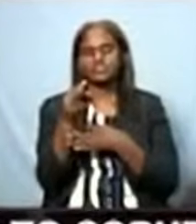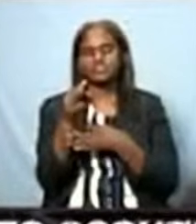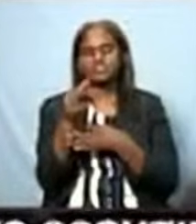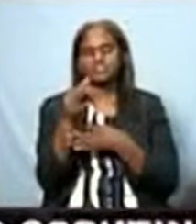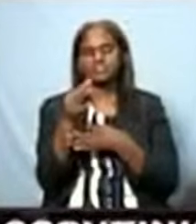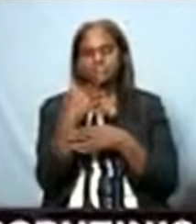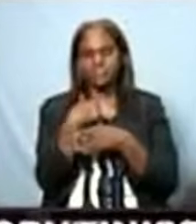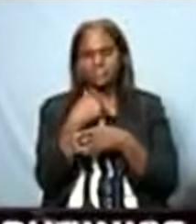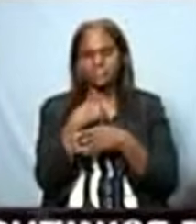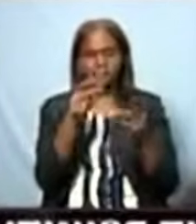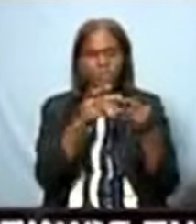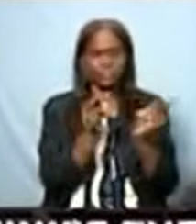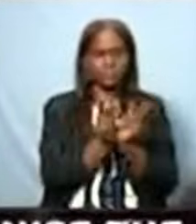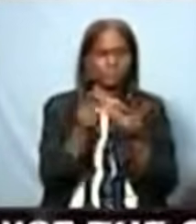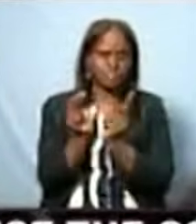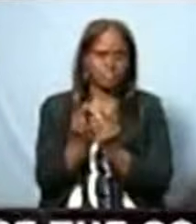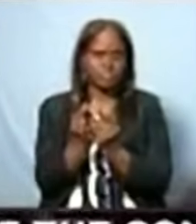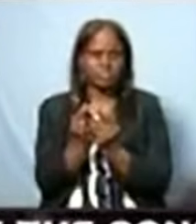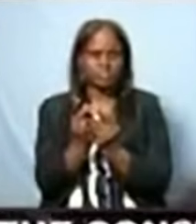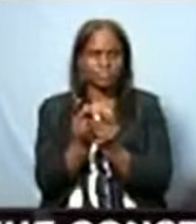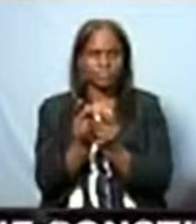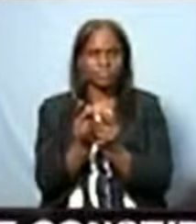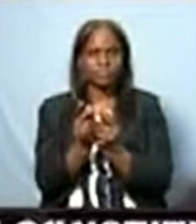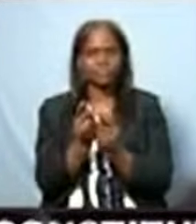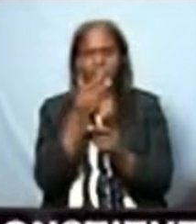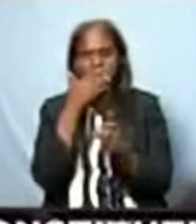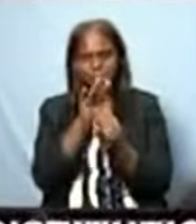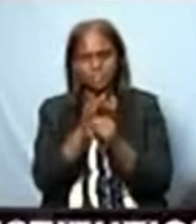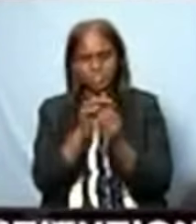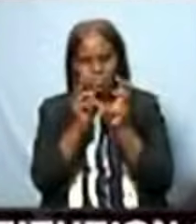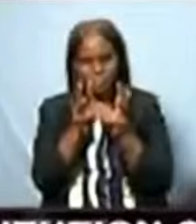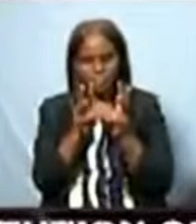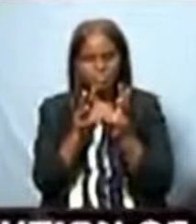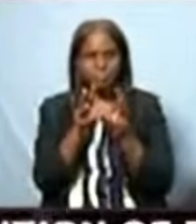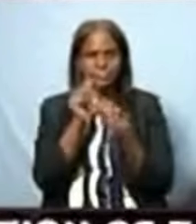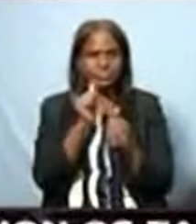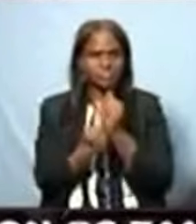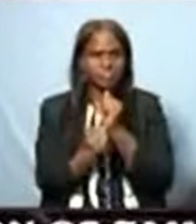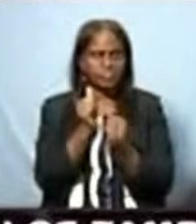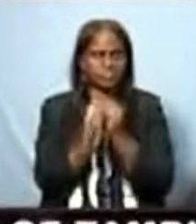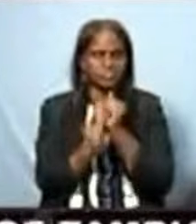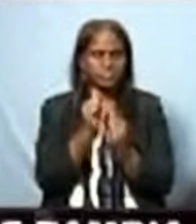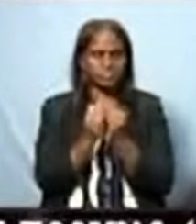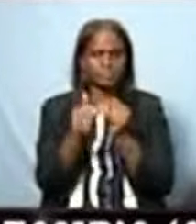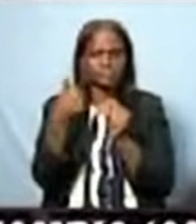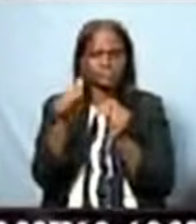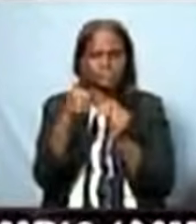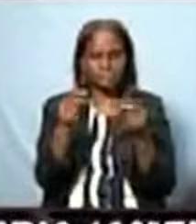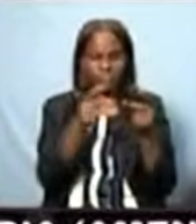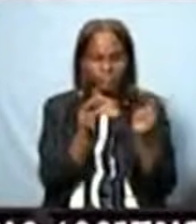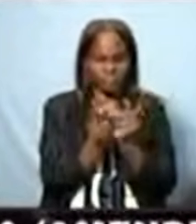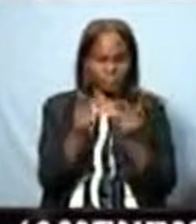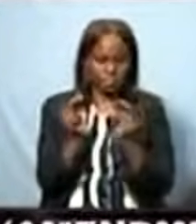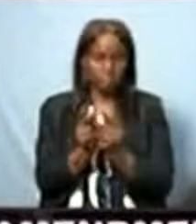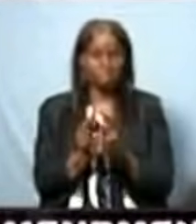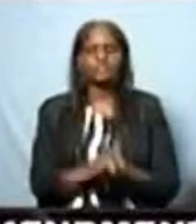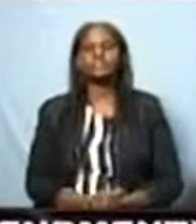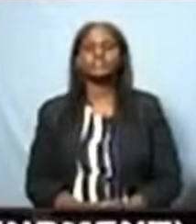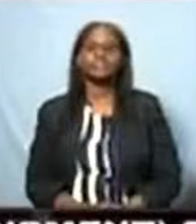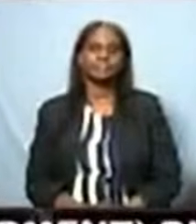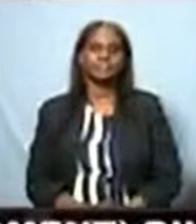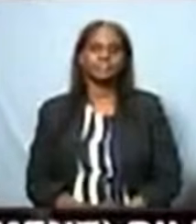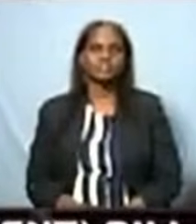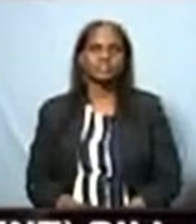we have got 10 spaces. There would have been a criteria at which those 10 places were reached